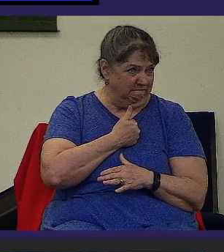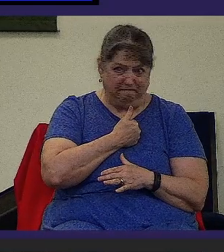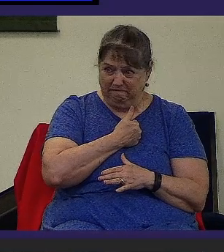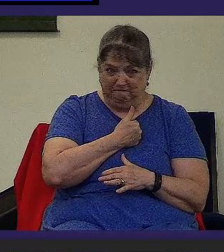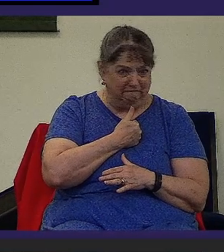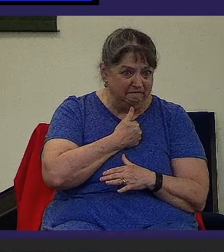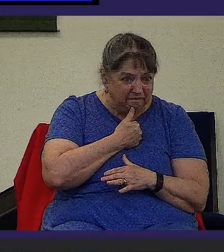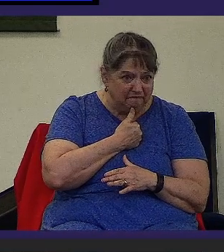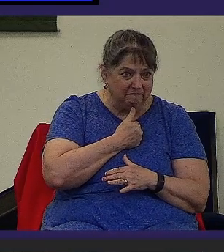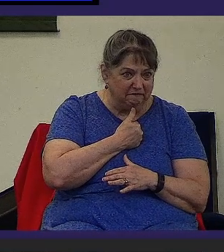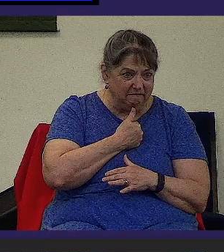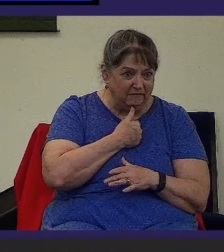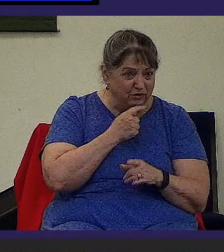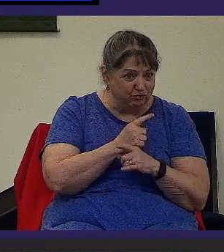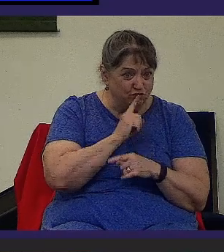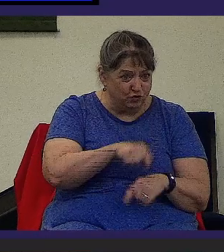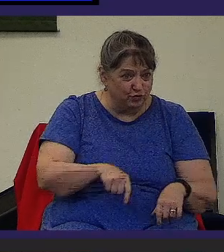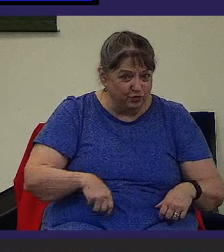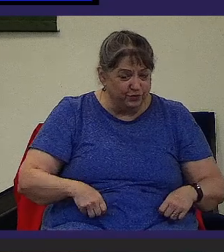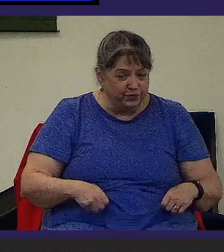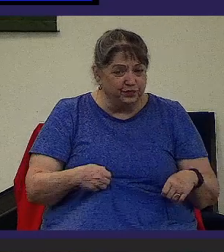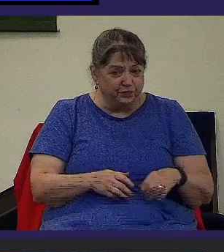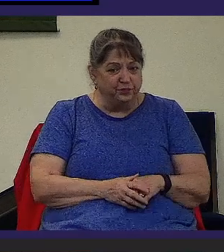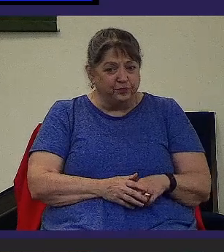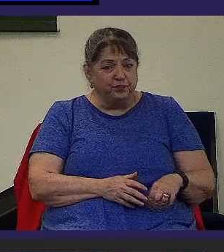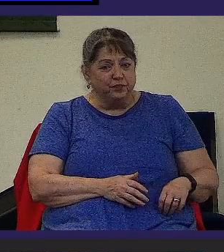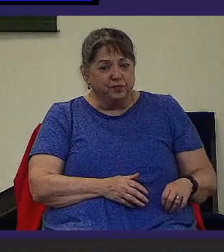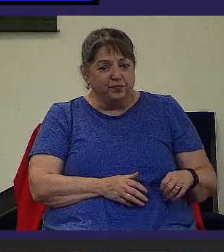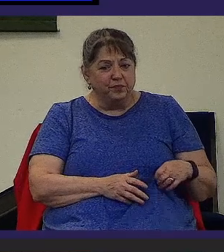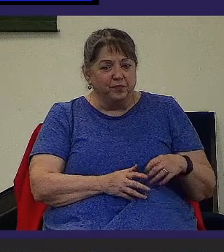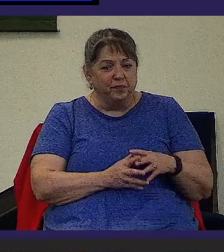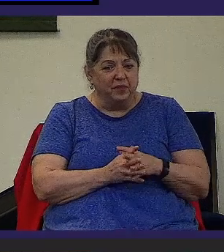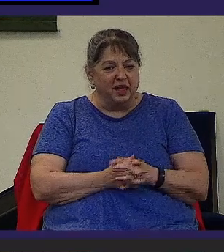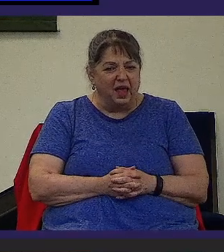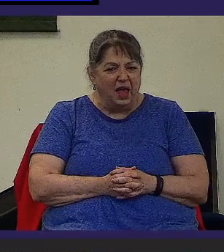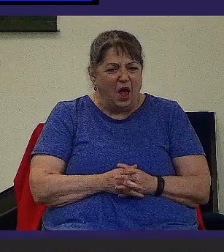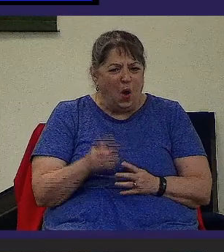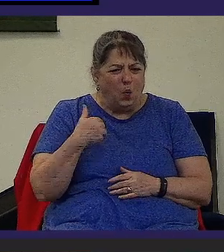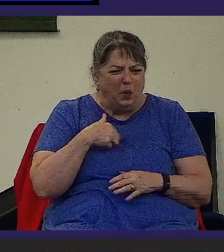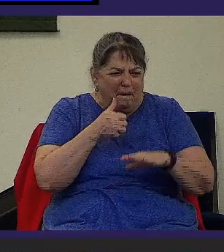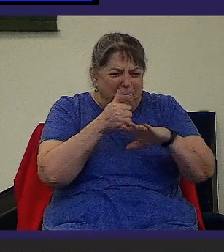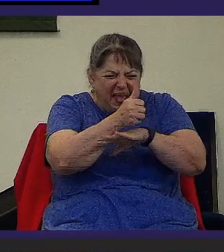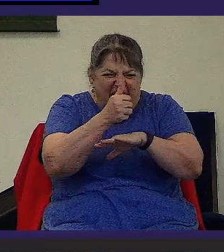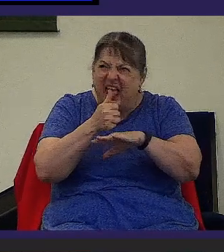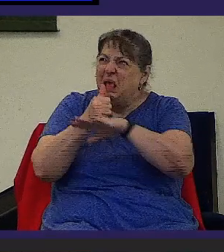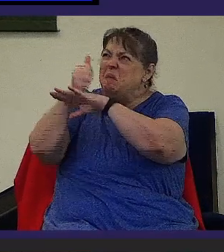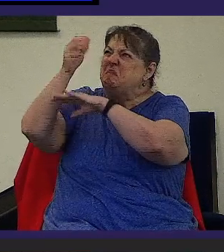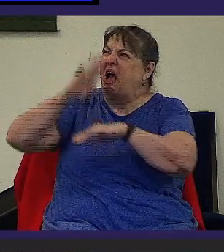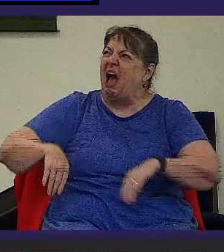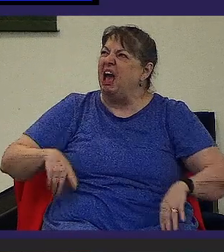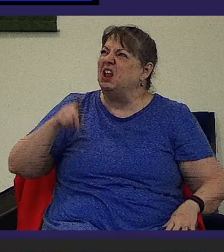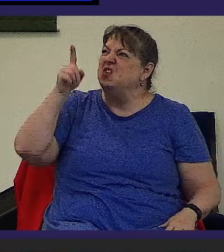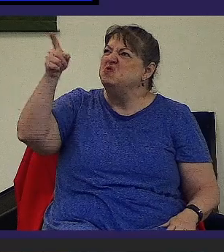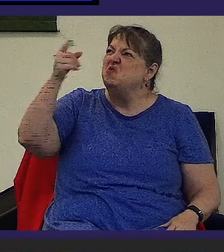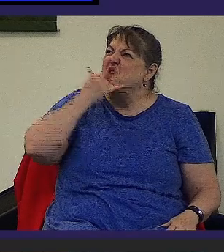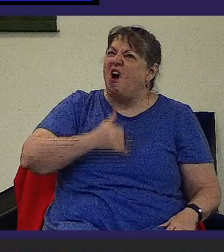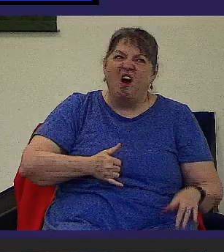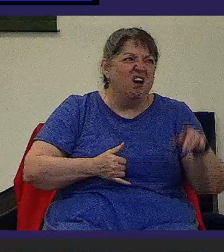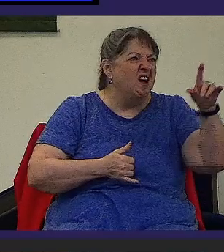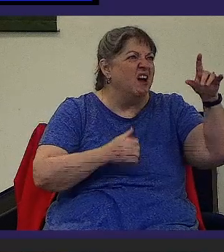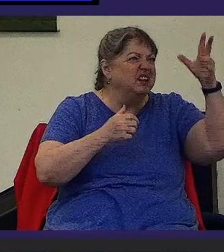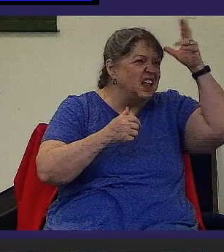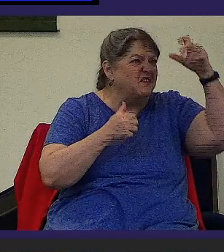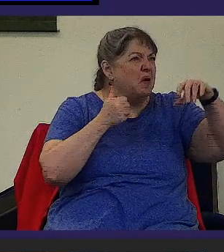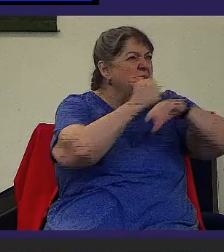and sometimes we we we blame god for something god didn't do or we blame the devil for something he